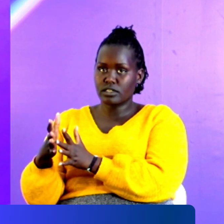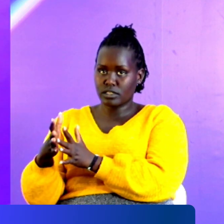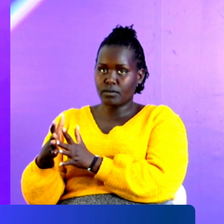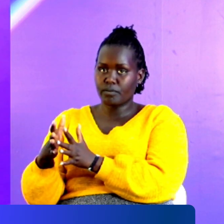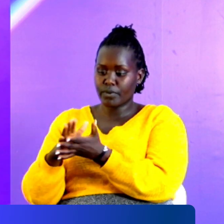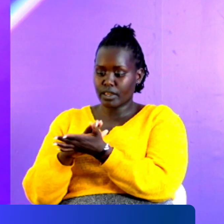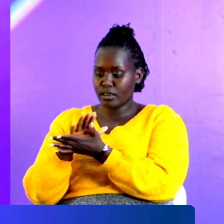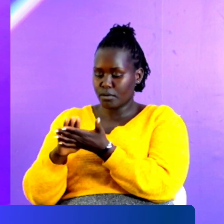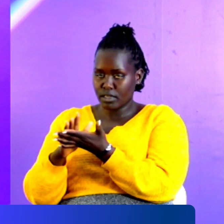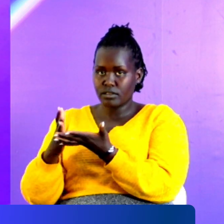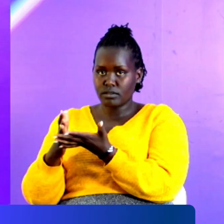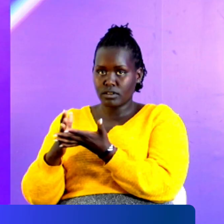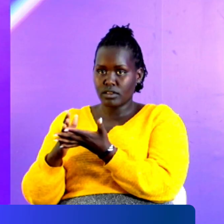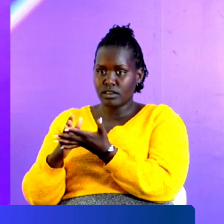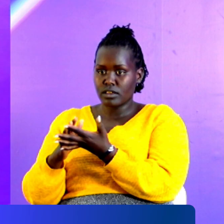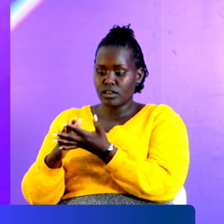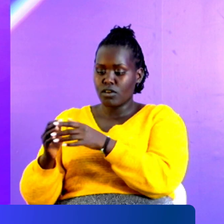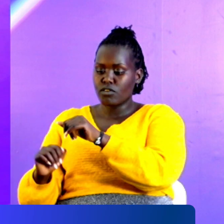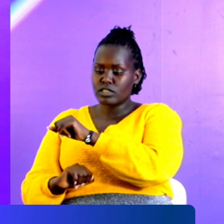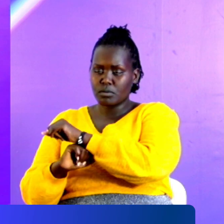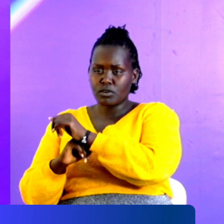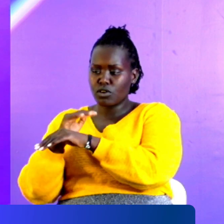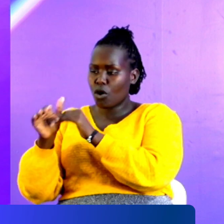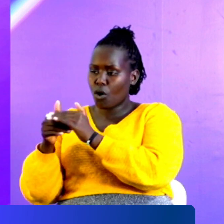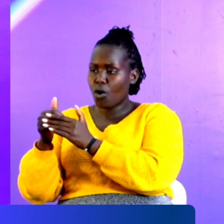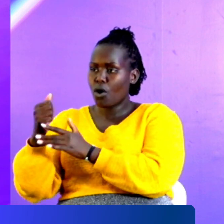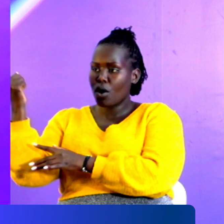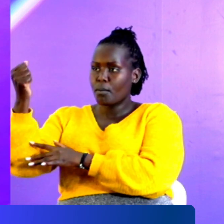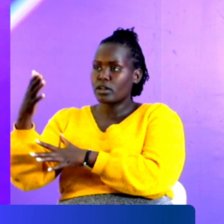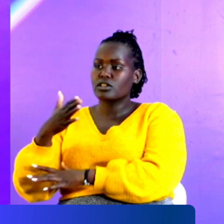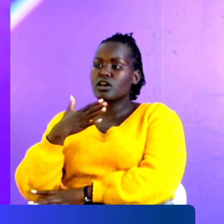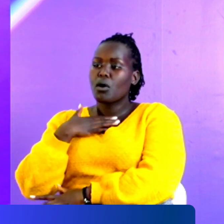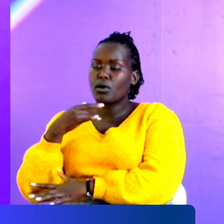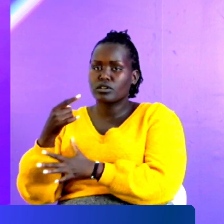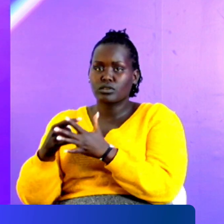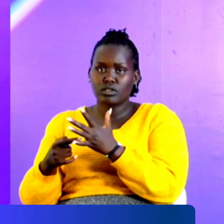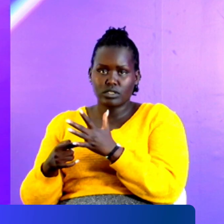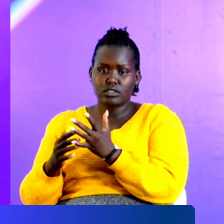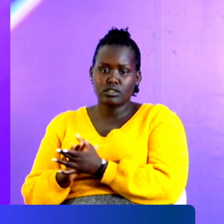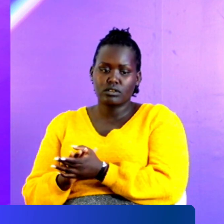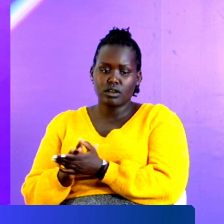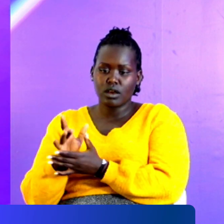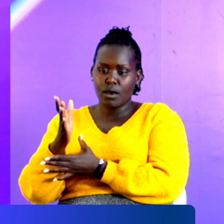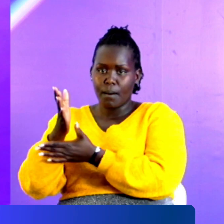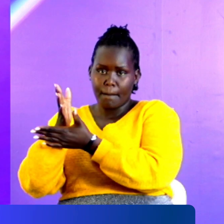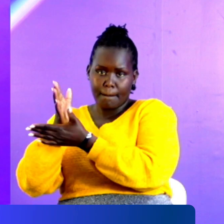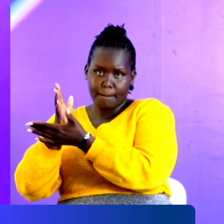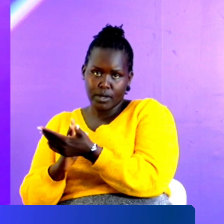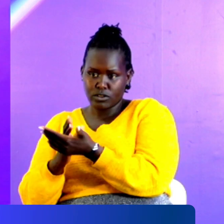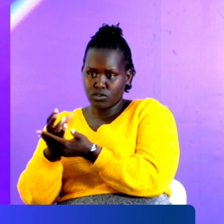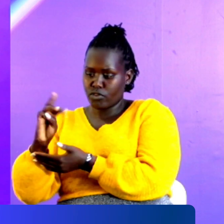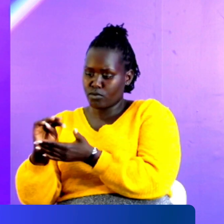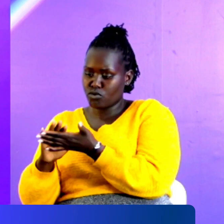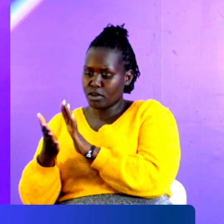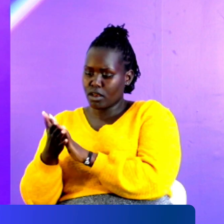terms of baying for his support. Yeah. Every politician wants his, to a piece of them, to be associated with them.